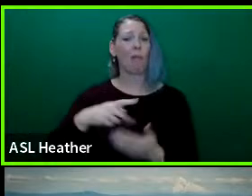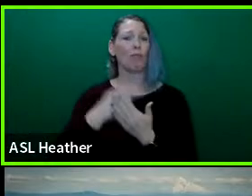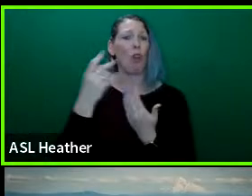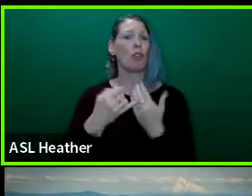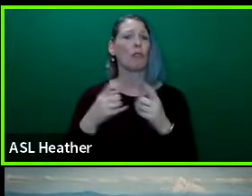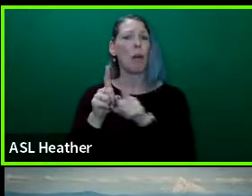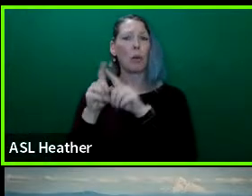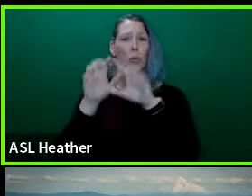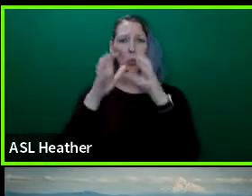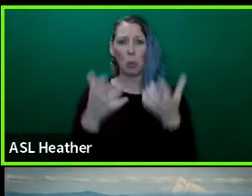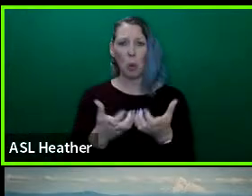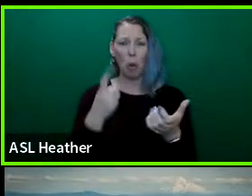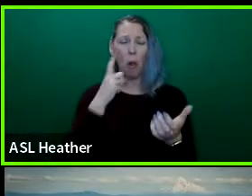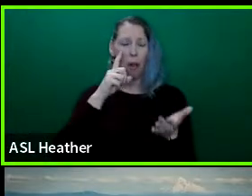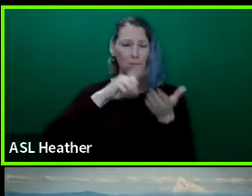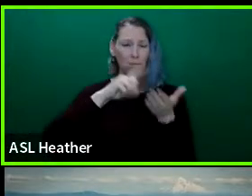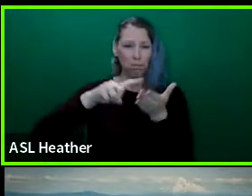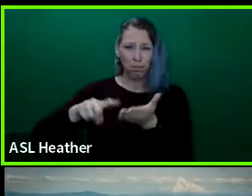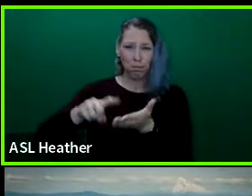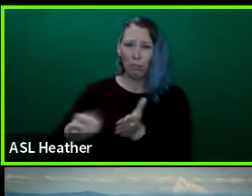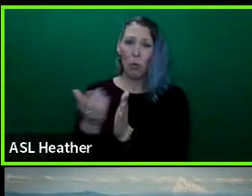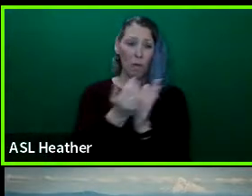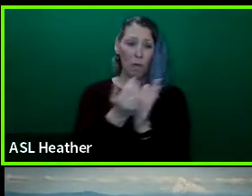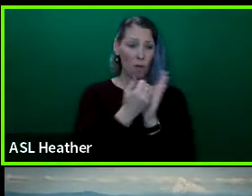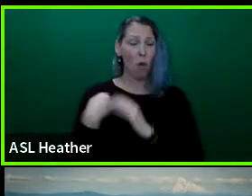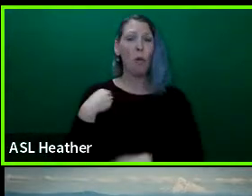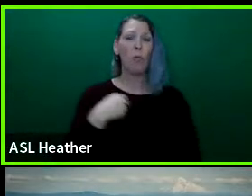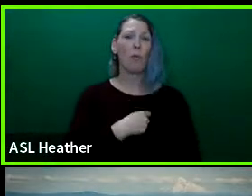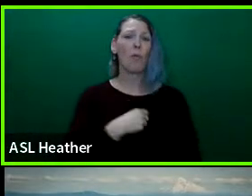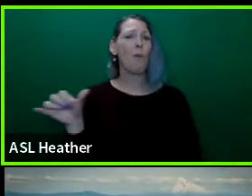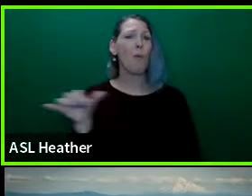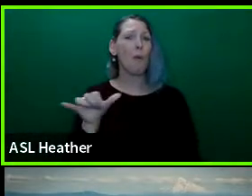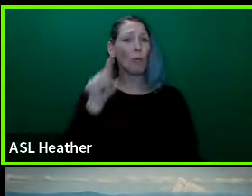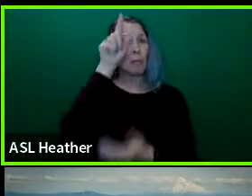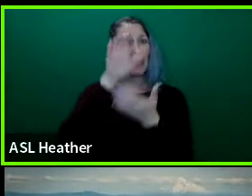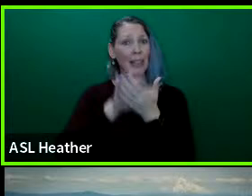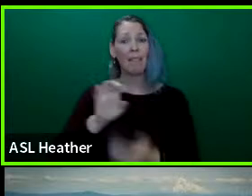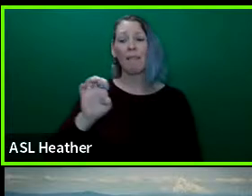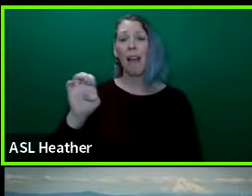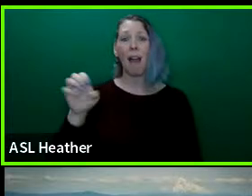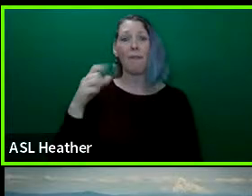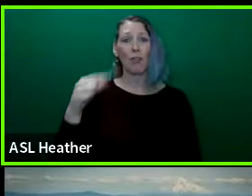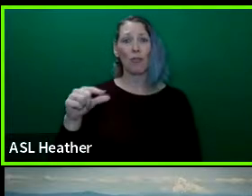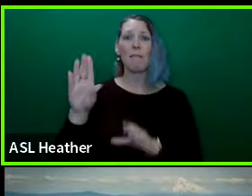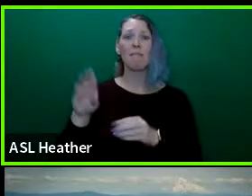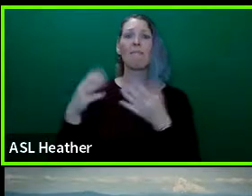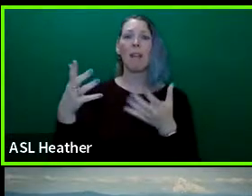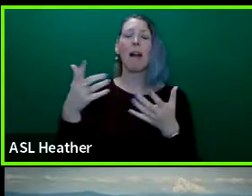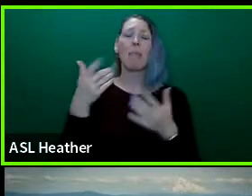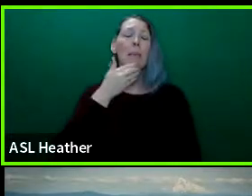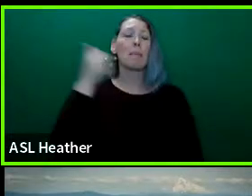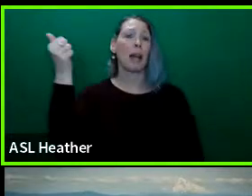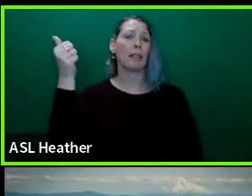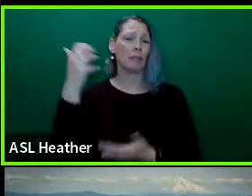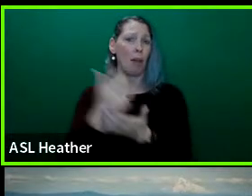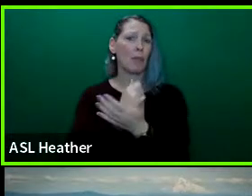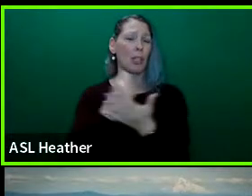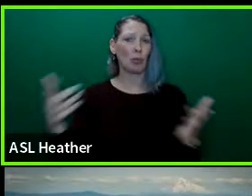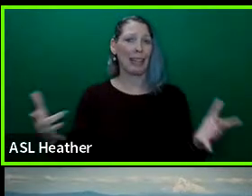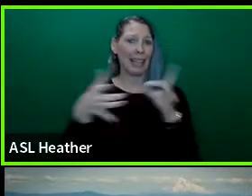whole. After much review of all the associated options, we also believe that Evergreen provides the greatest opportunity to connect our